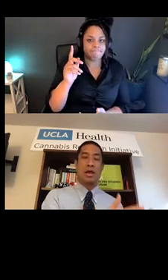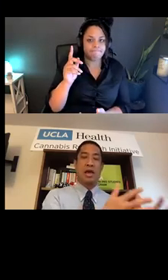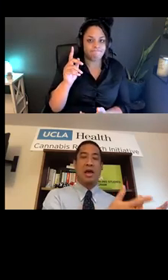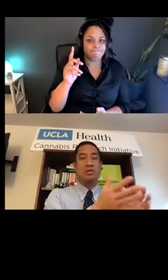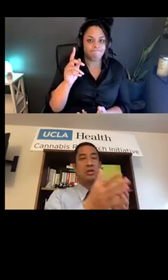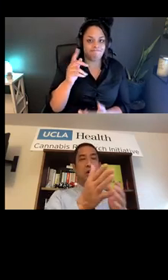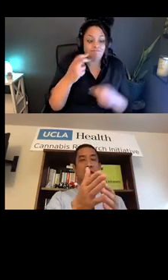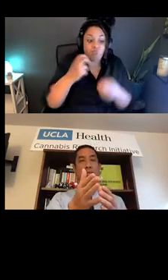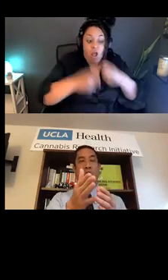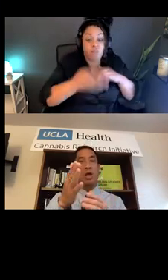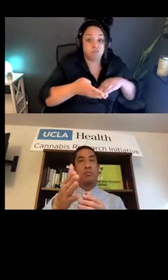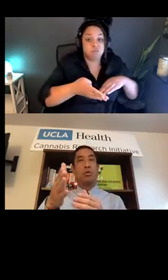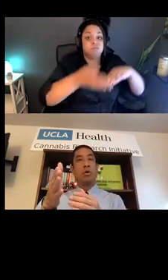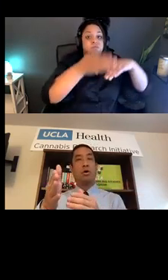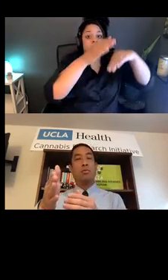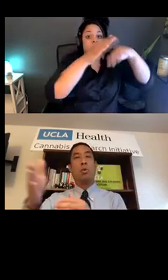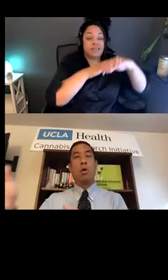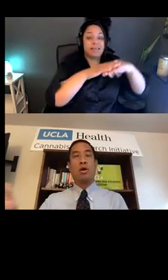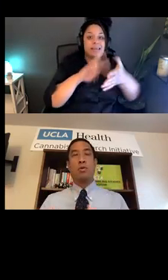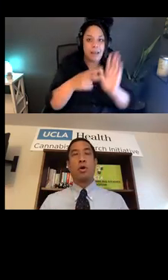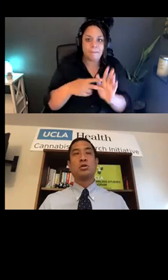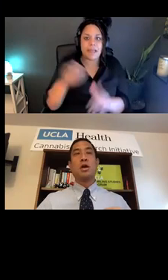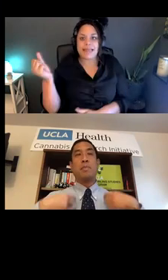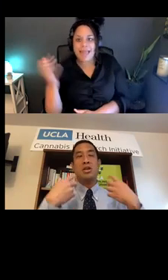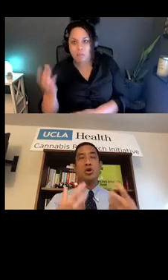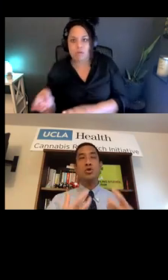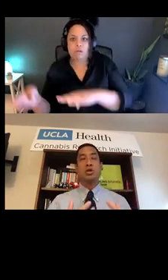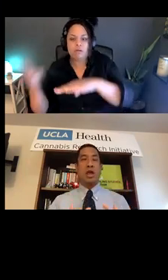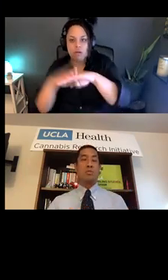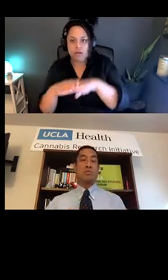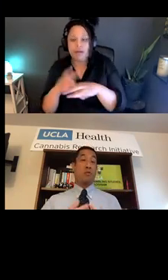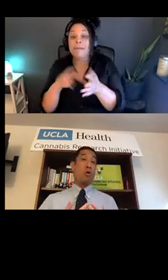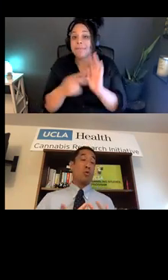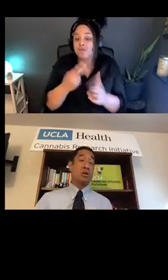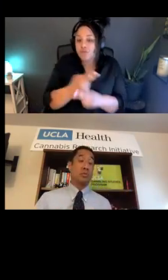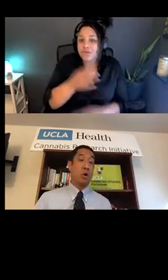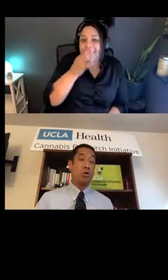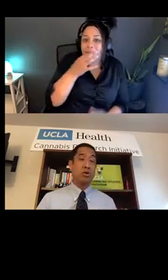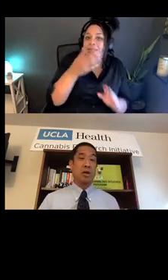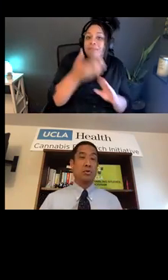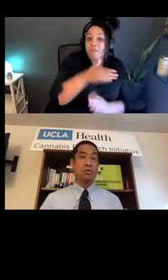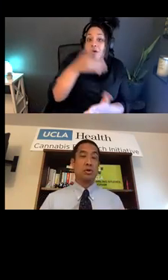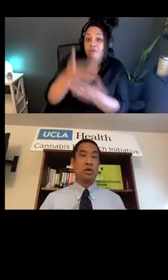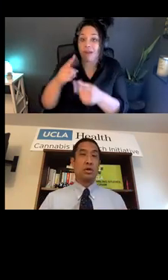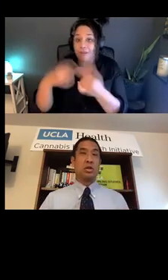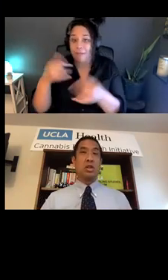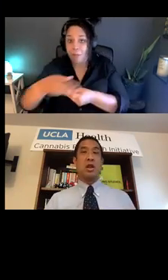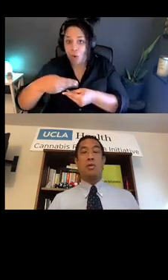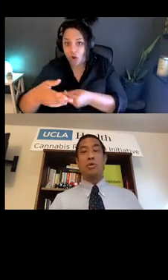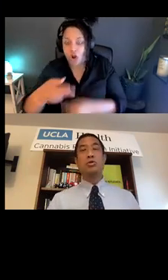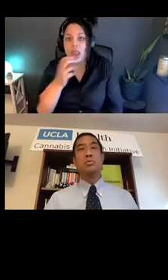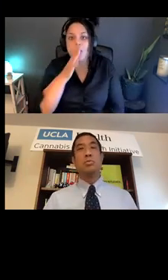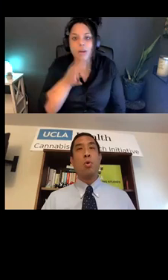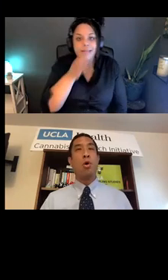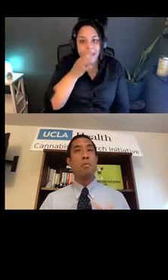problematic that that actually led him to gamble more? In other words, by using cannabis before he went to the poker tables, did he then end